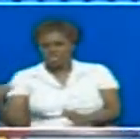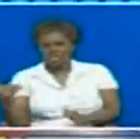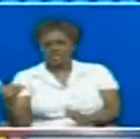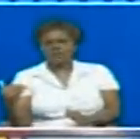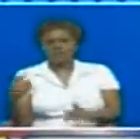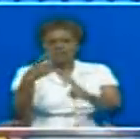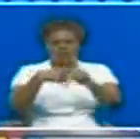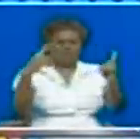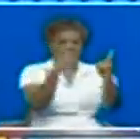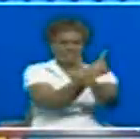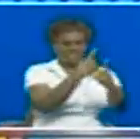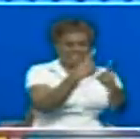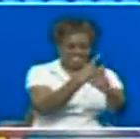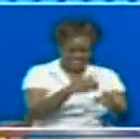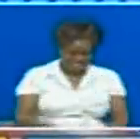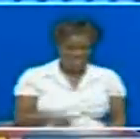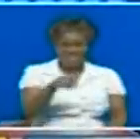selected